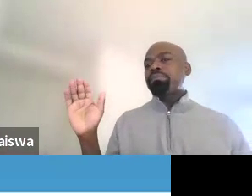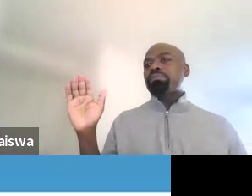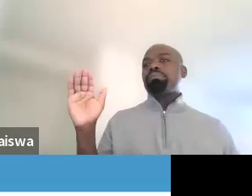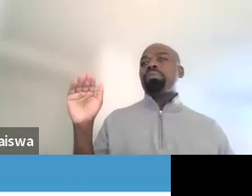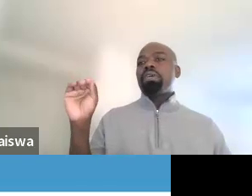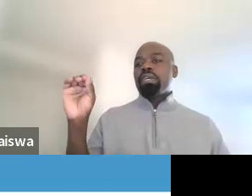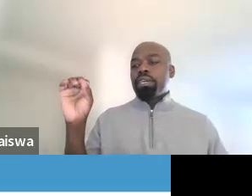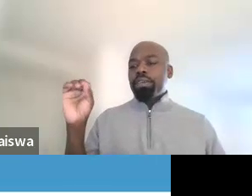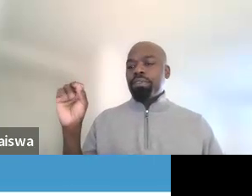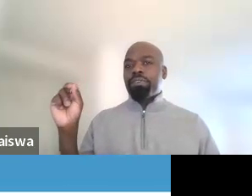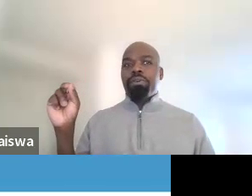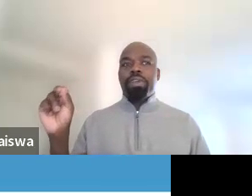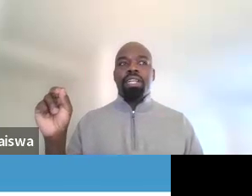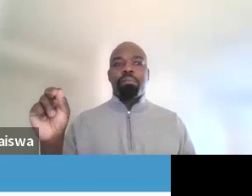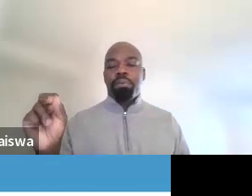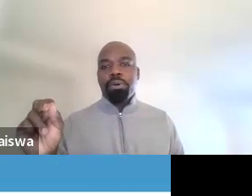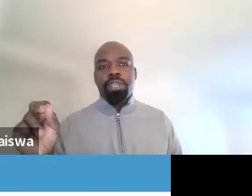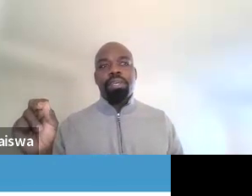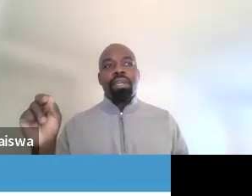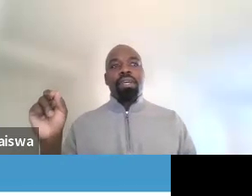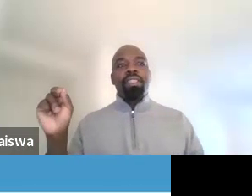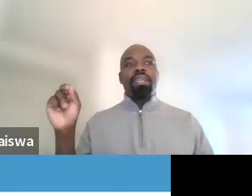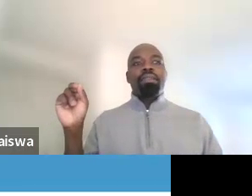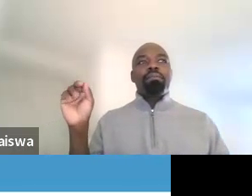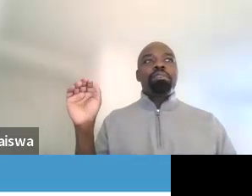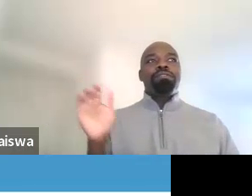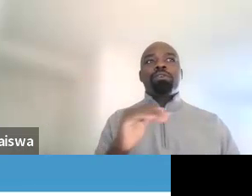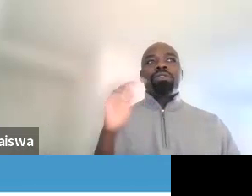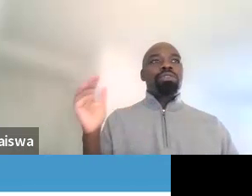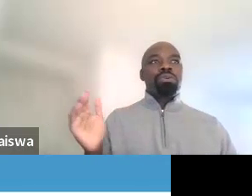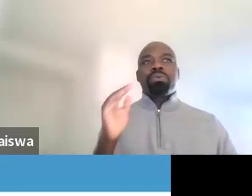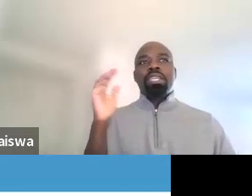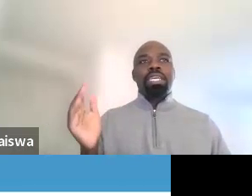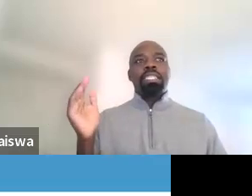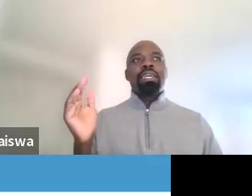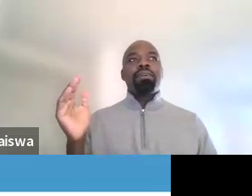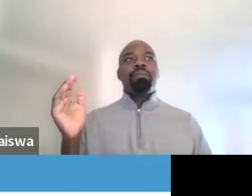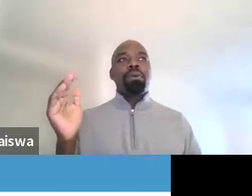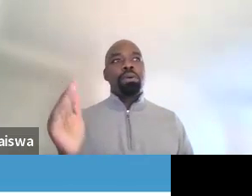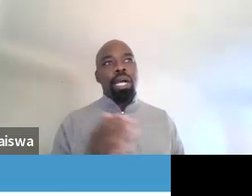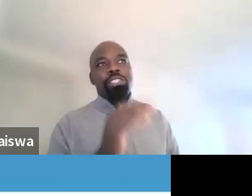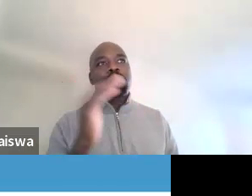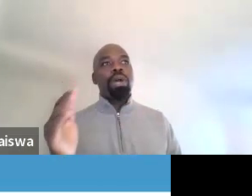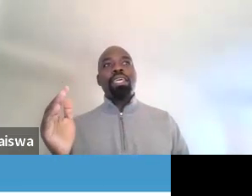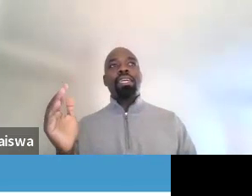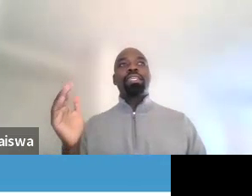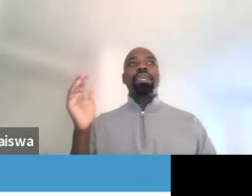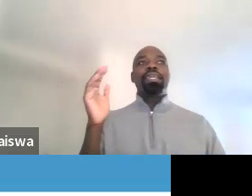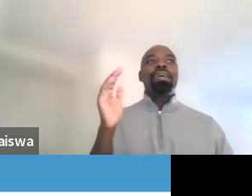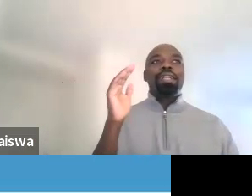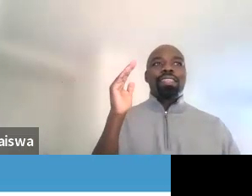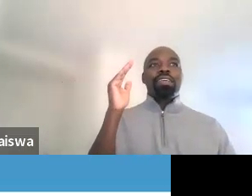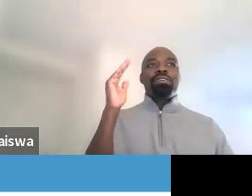outreach. It is critically important that before you do write the letter, or as you're writing